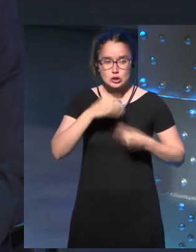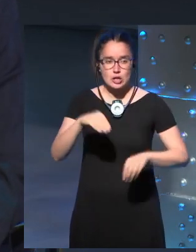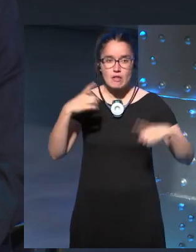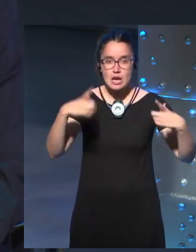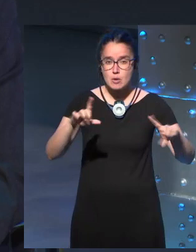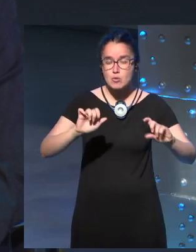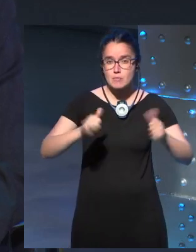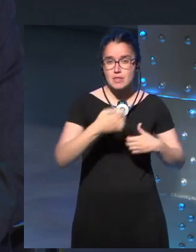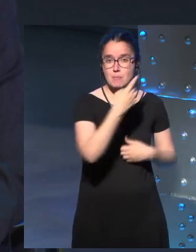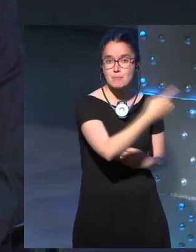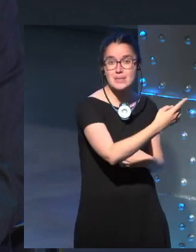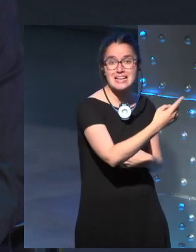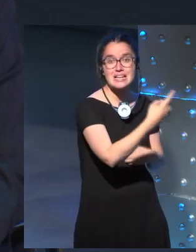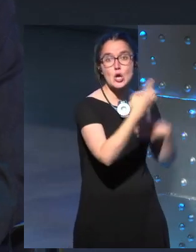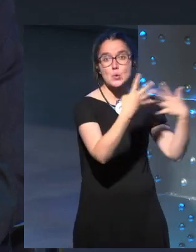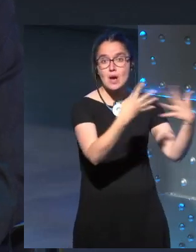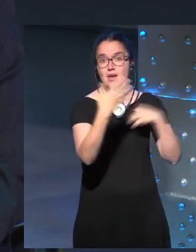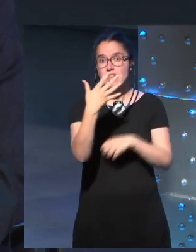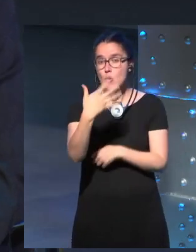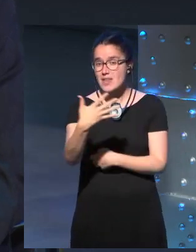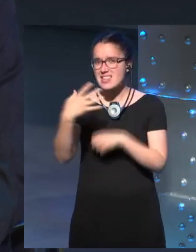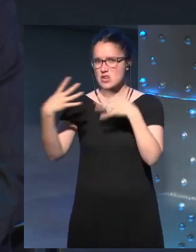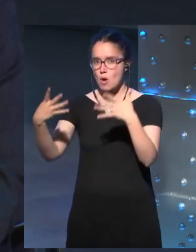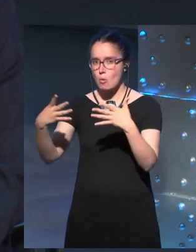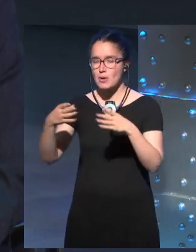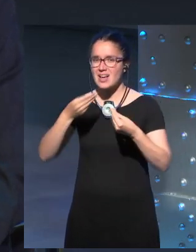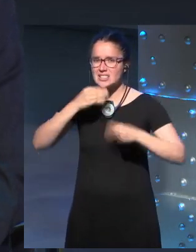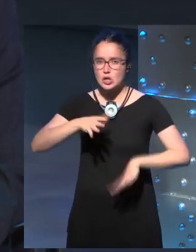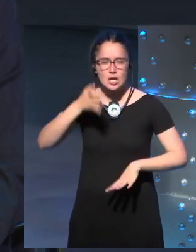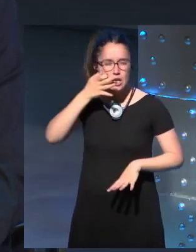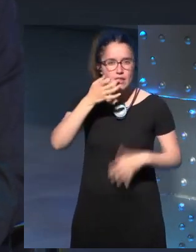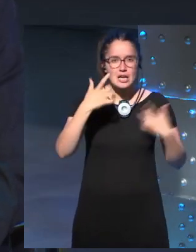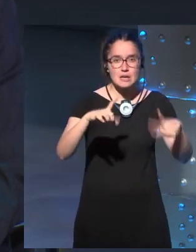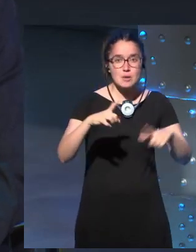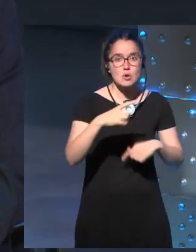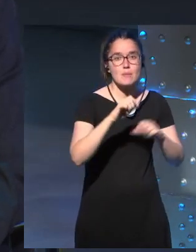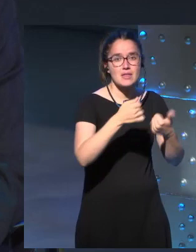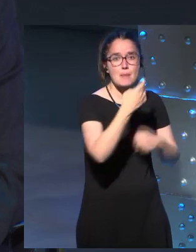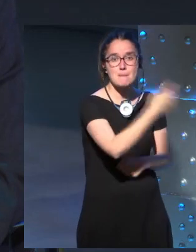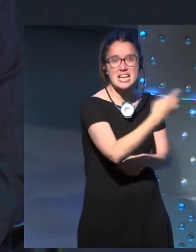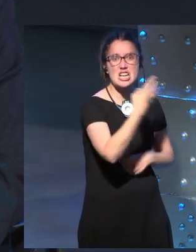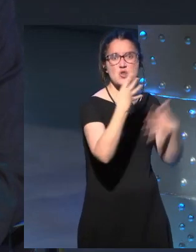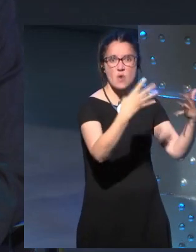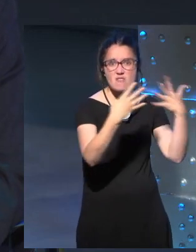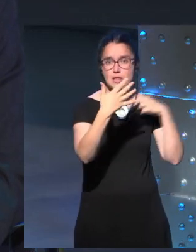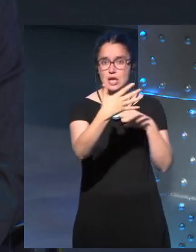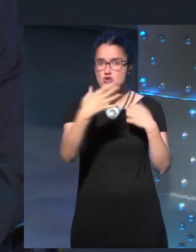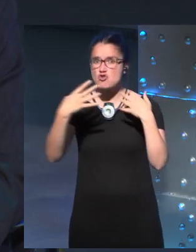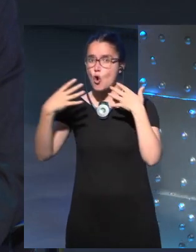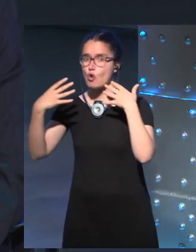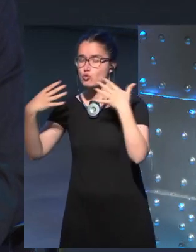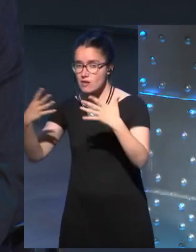speak. The history of Liverpool starts in 1959, but that's a real story. When